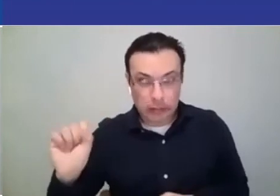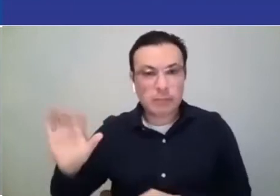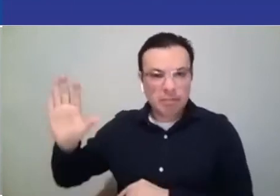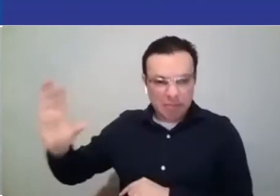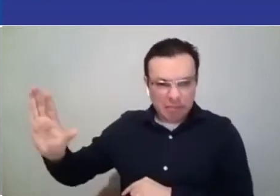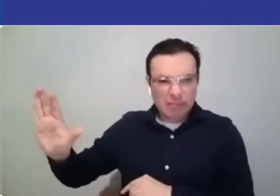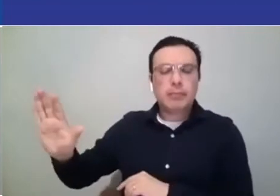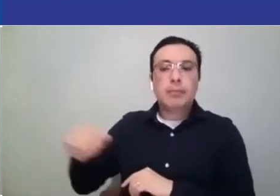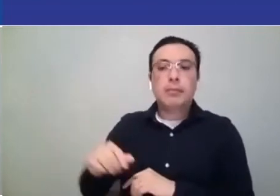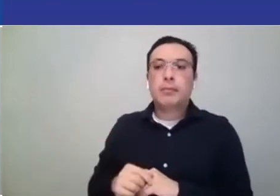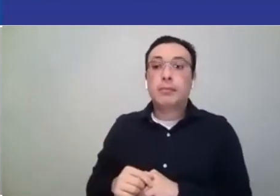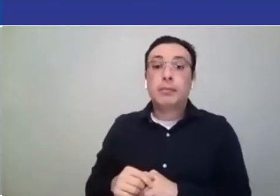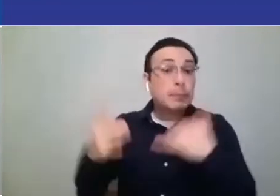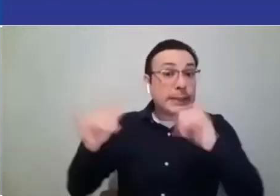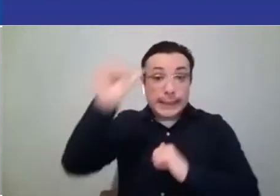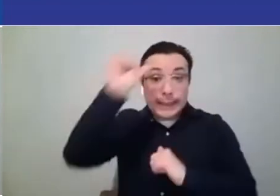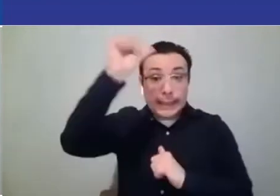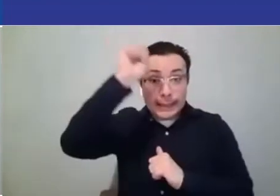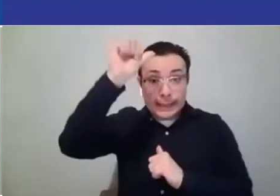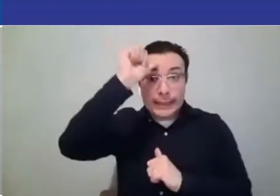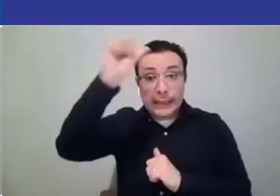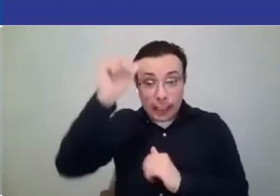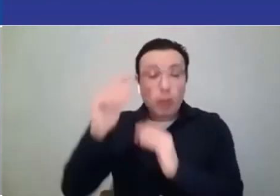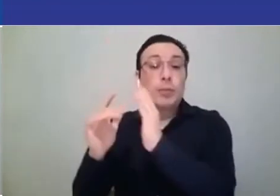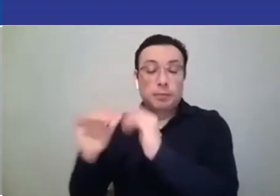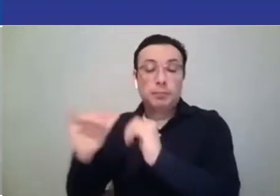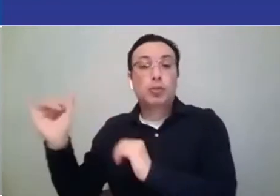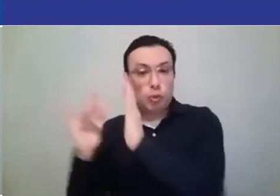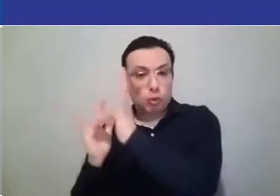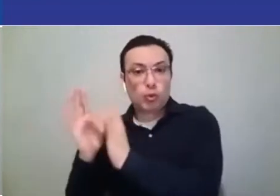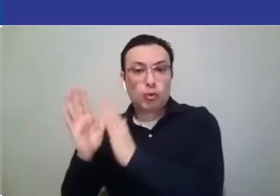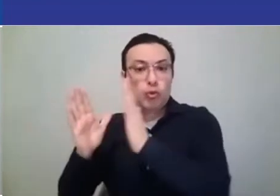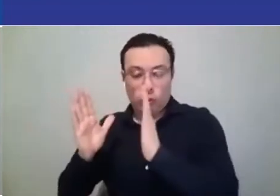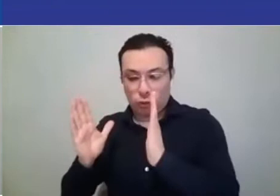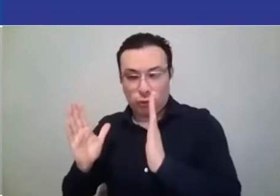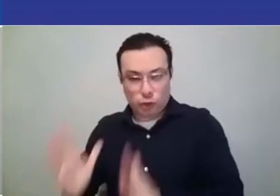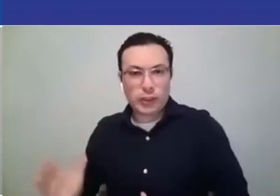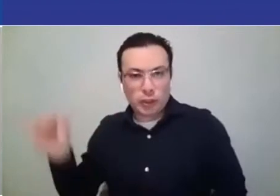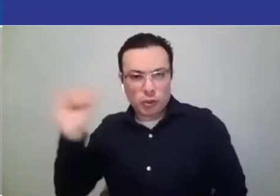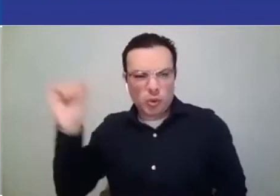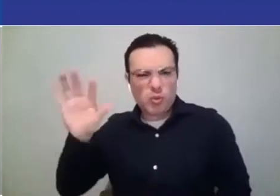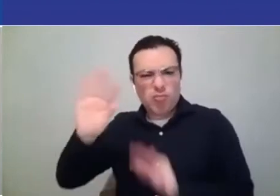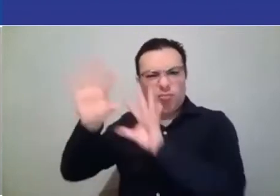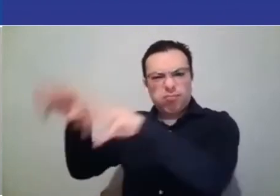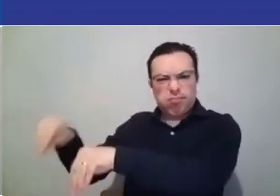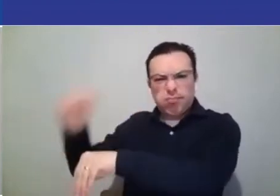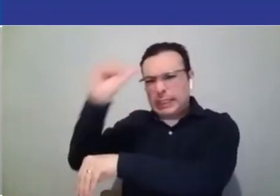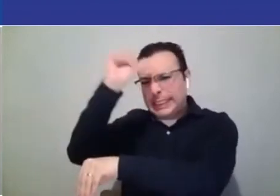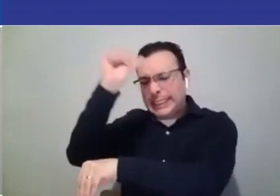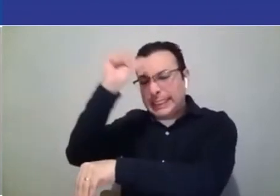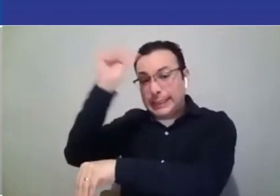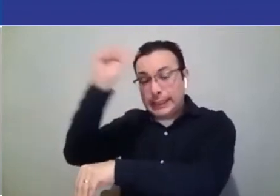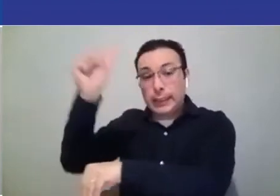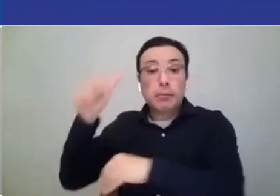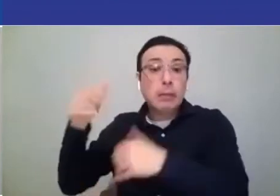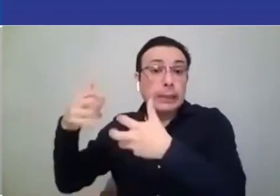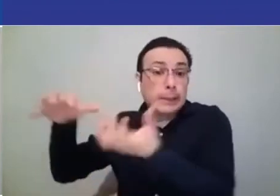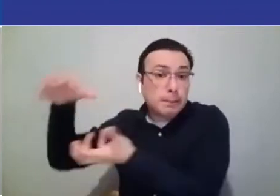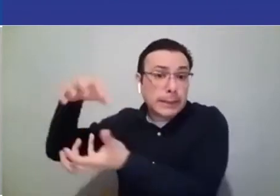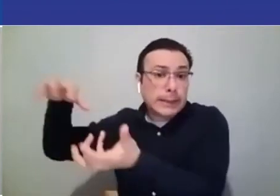India. And so, after this experience of, having